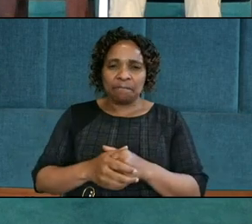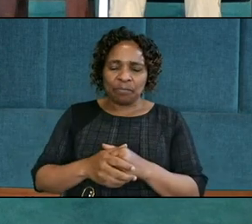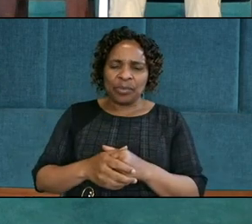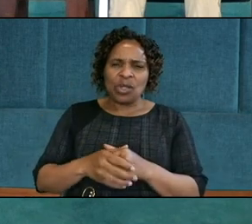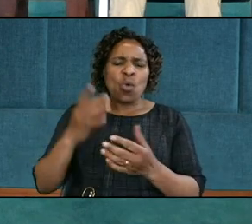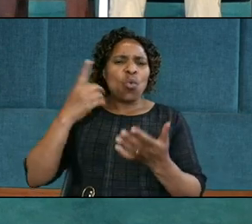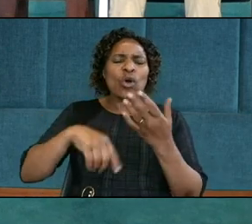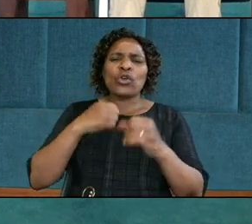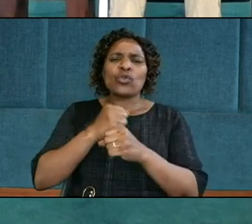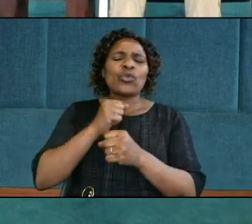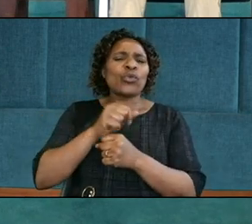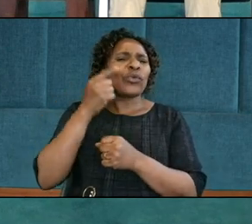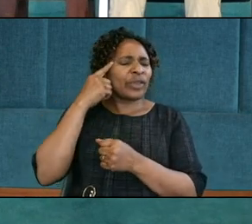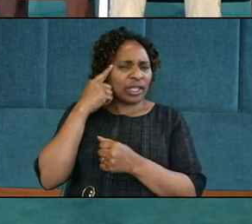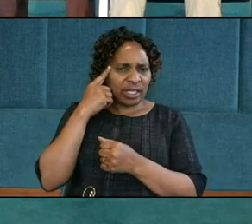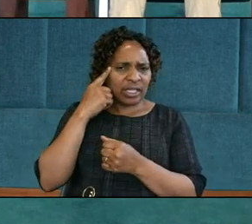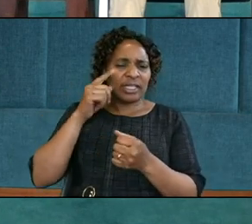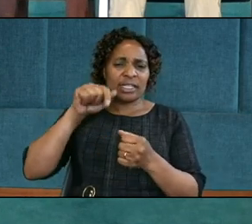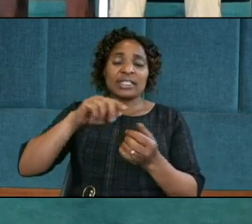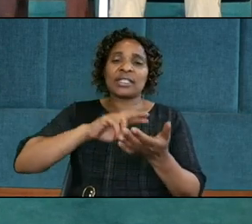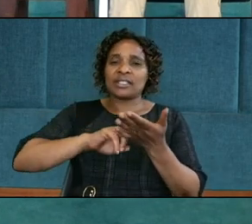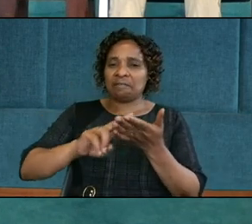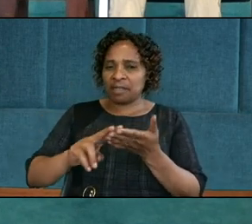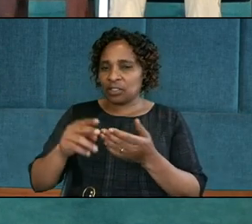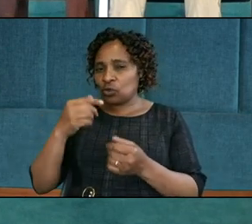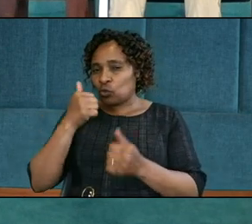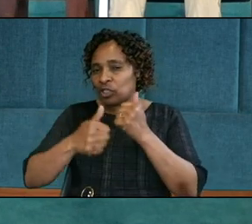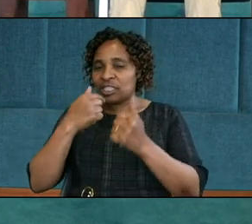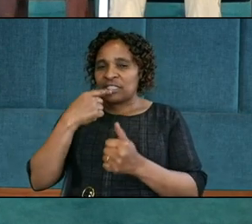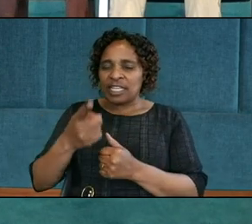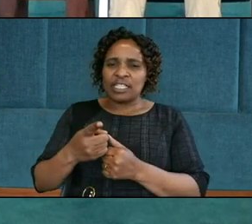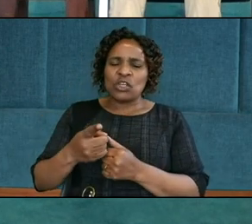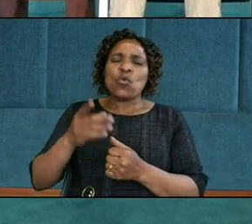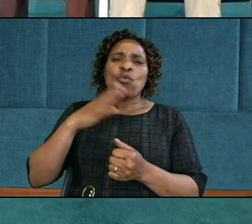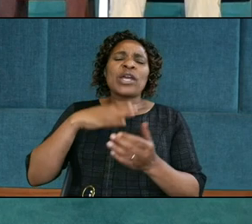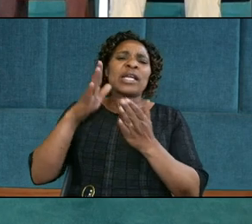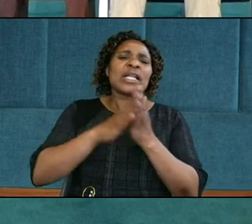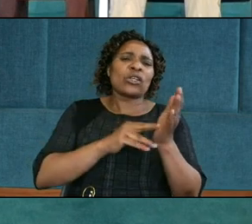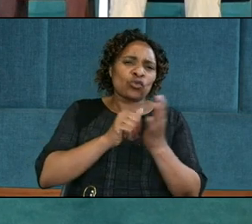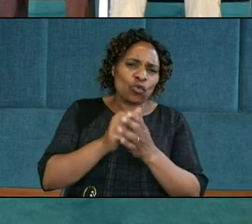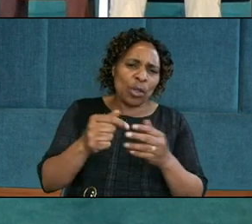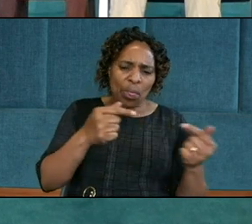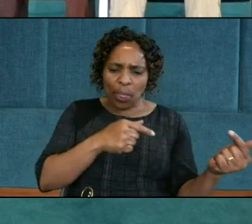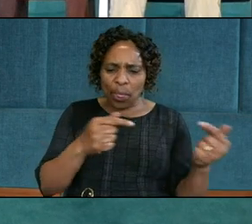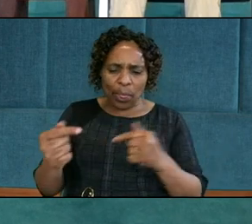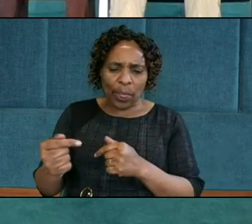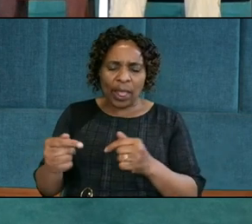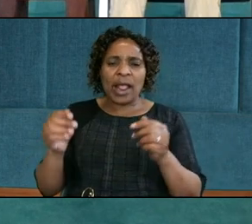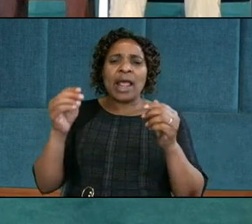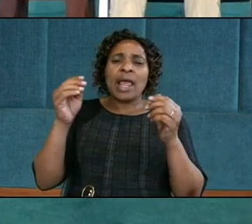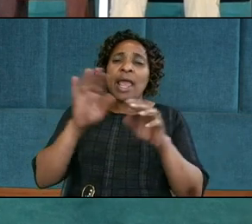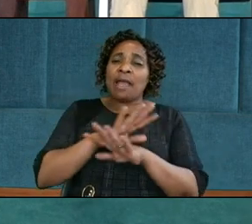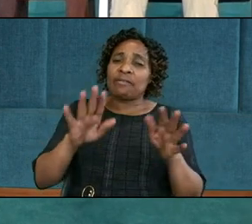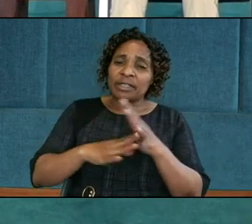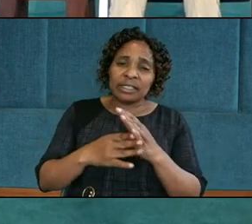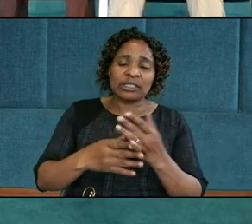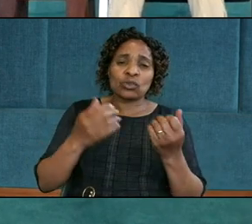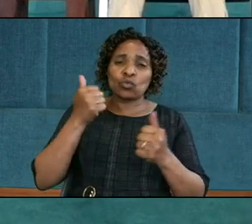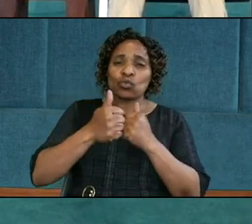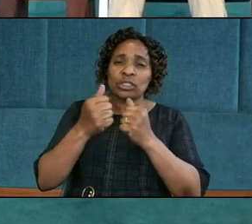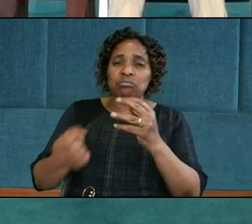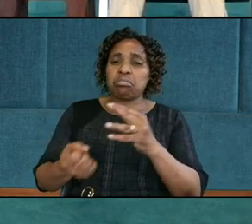You know, it's a text over here. It says, we demolish arguments and every pretension that sets itself